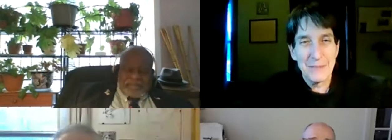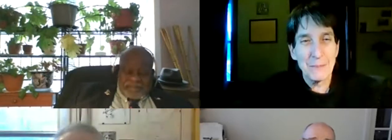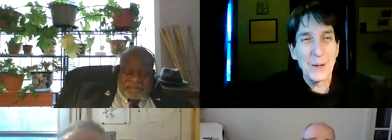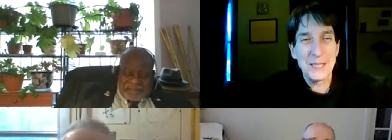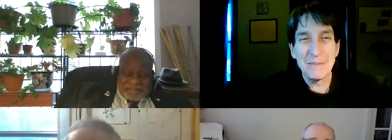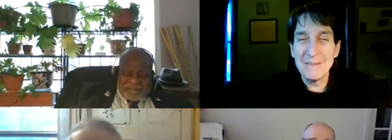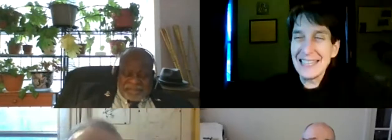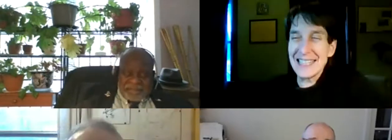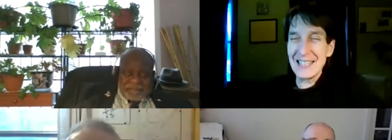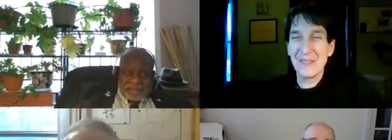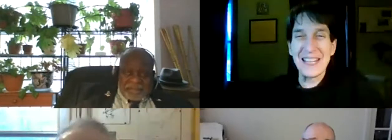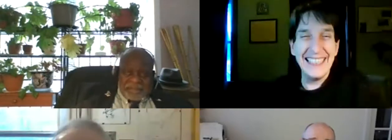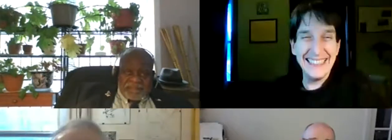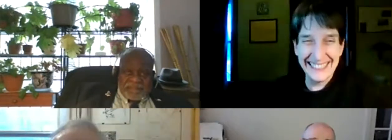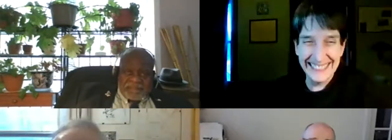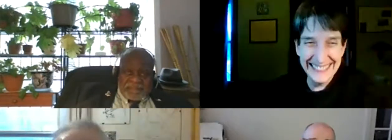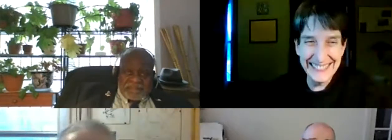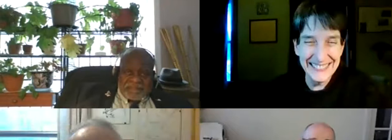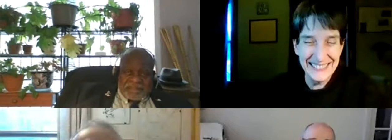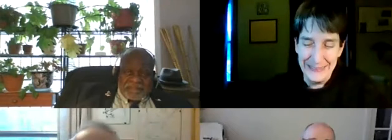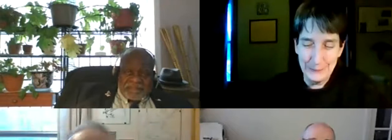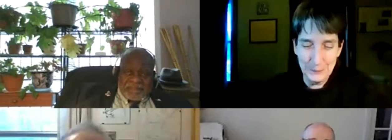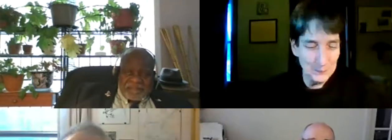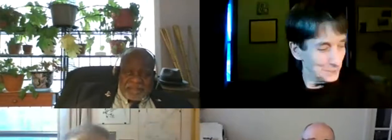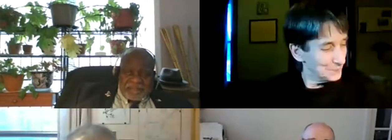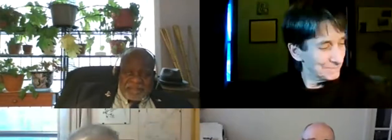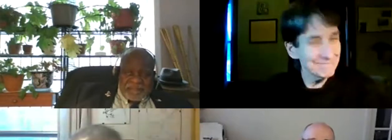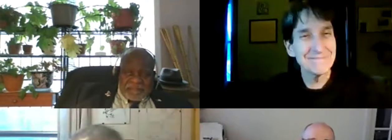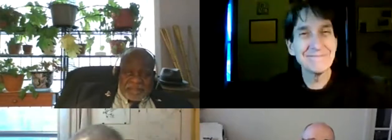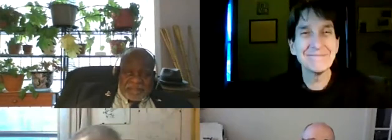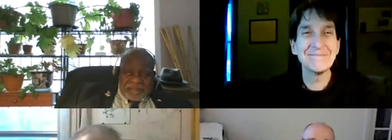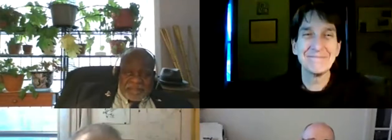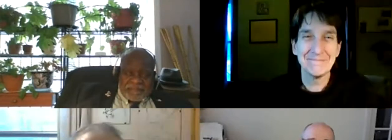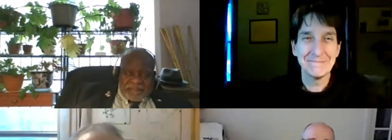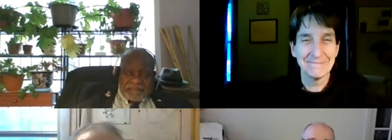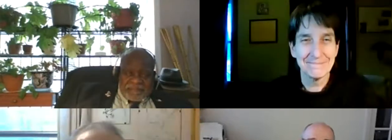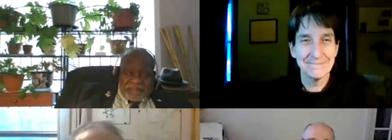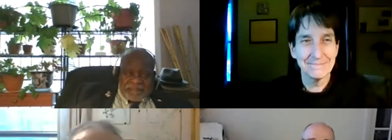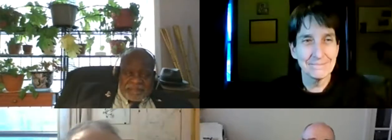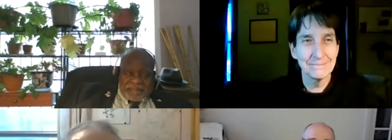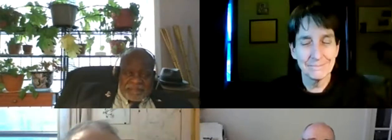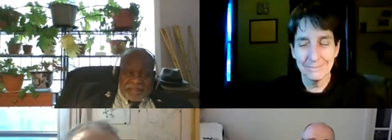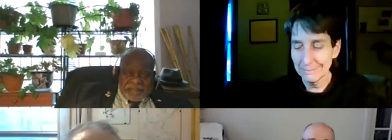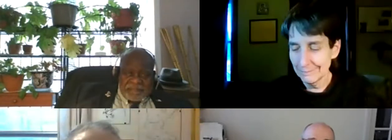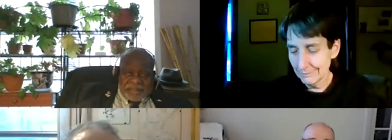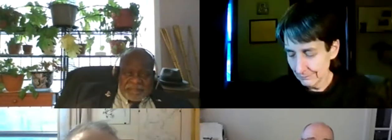Okay. I'm supposed to be meeting someone. That will be perfectly accepted. So I will go through